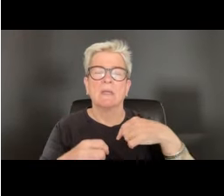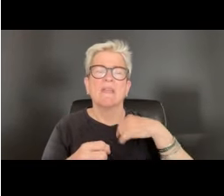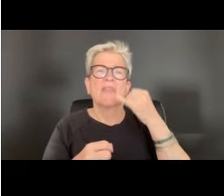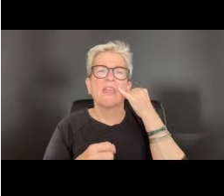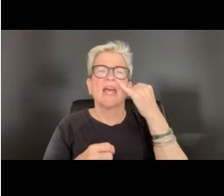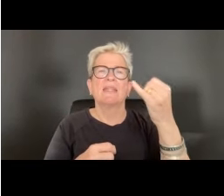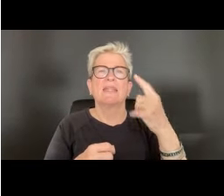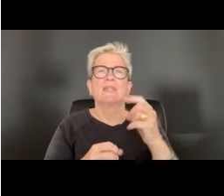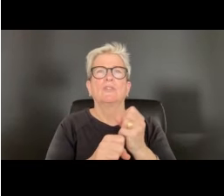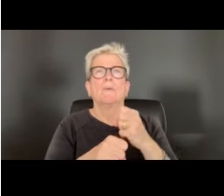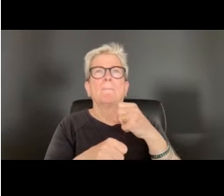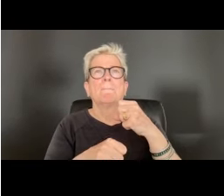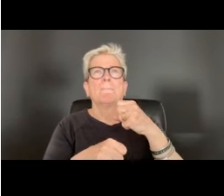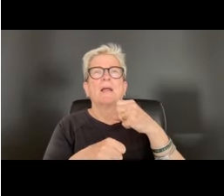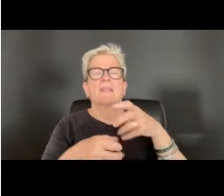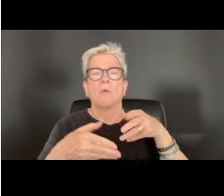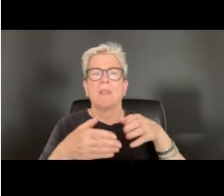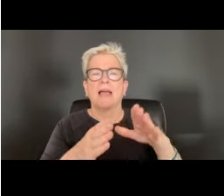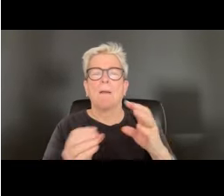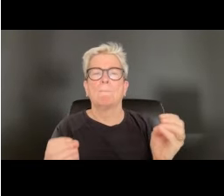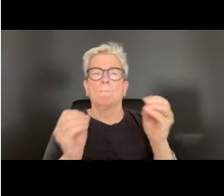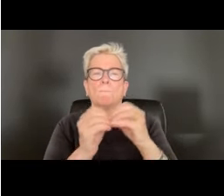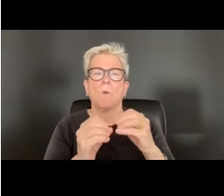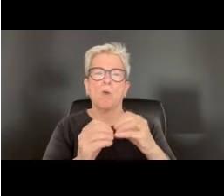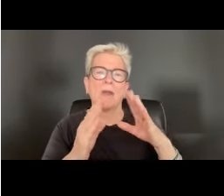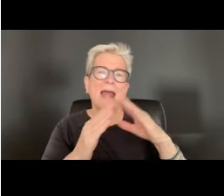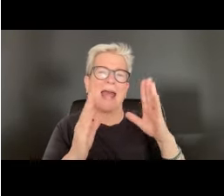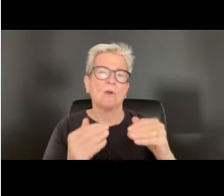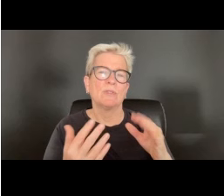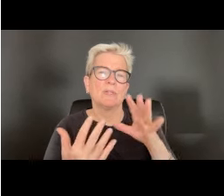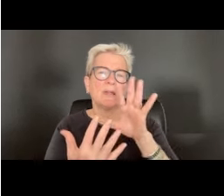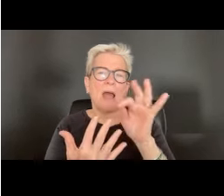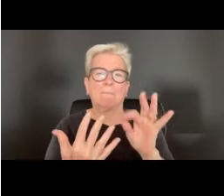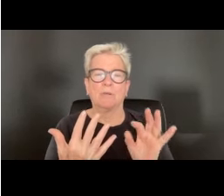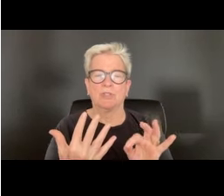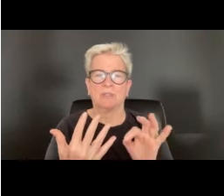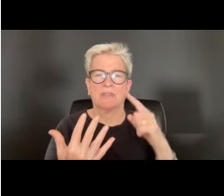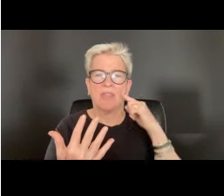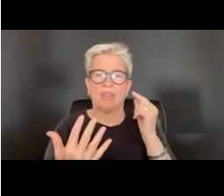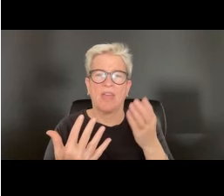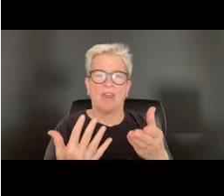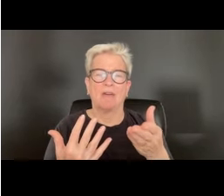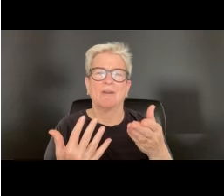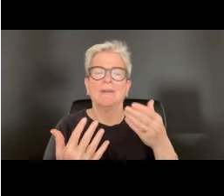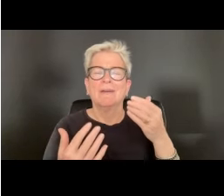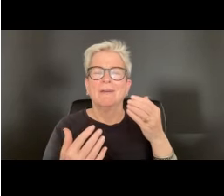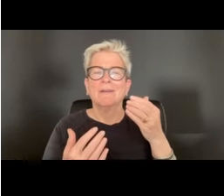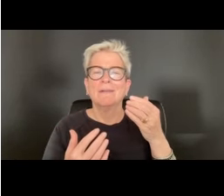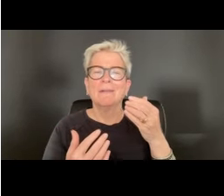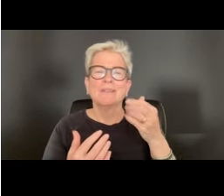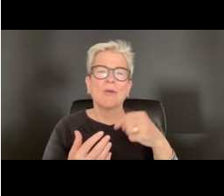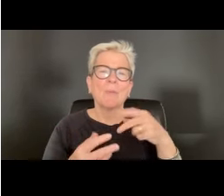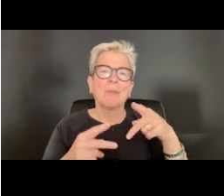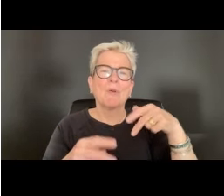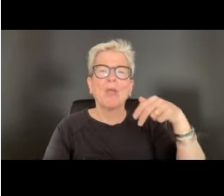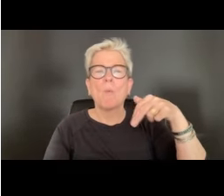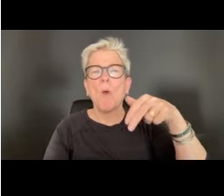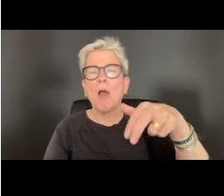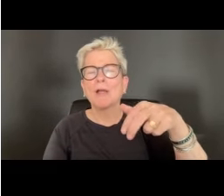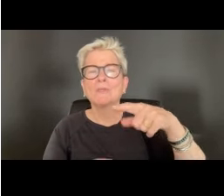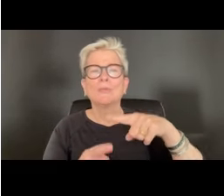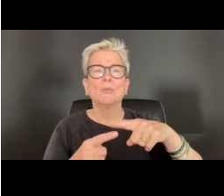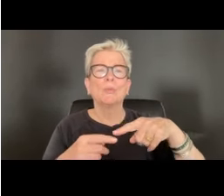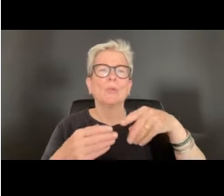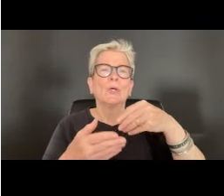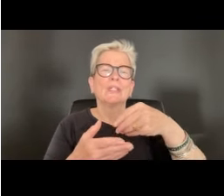a greater range of housing choices around those areas so that people can walk to shops and